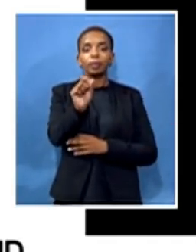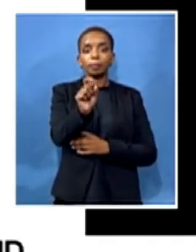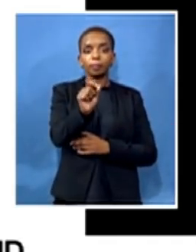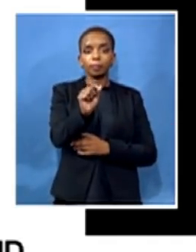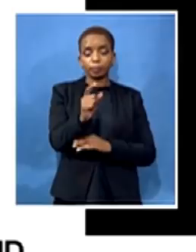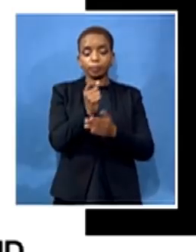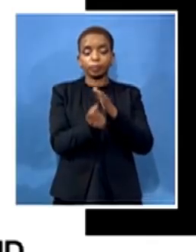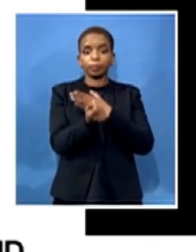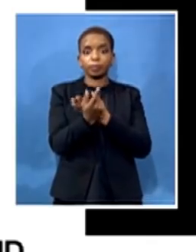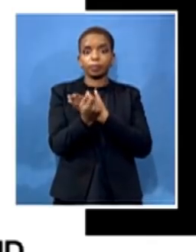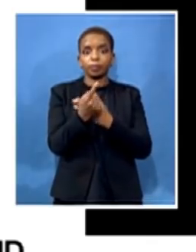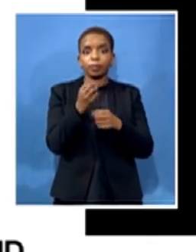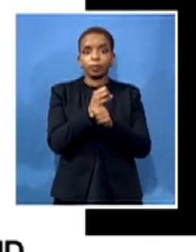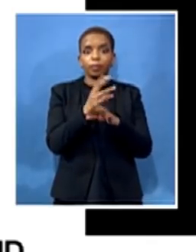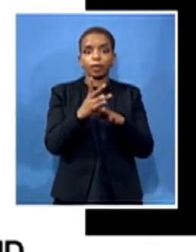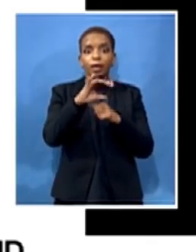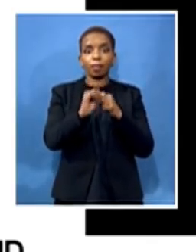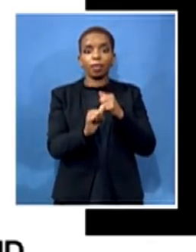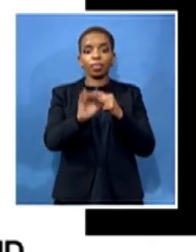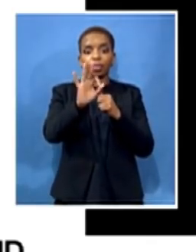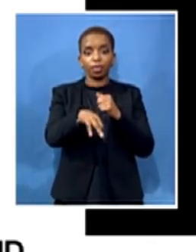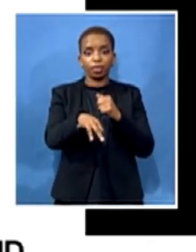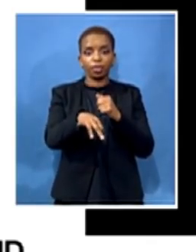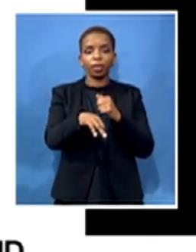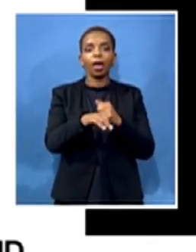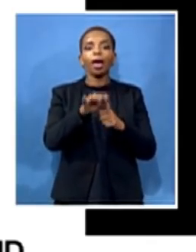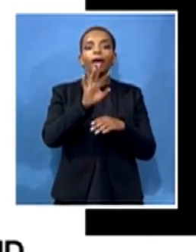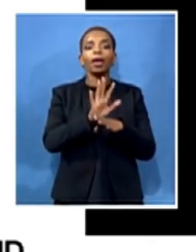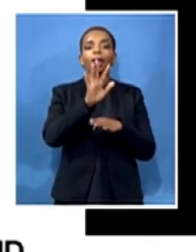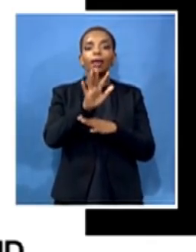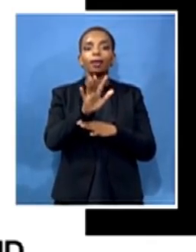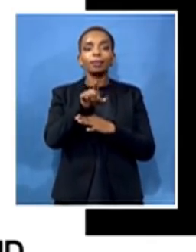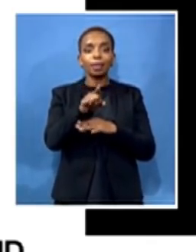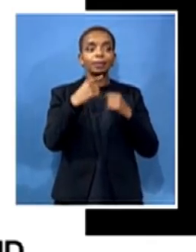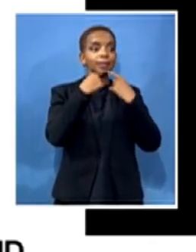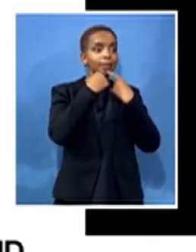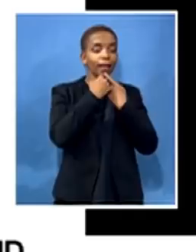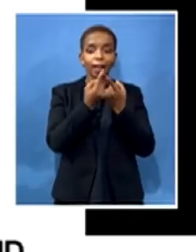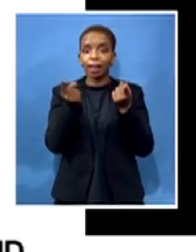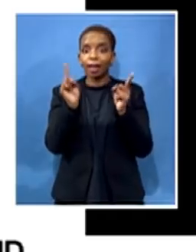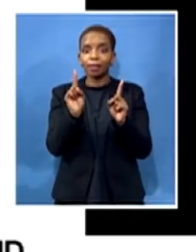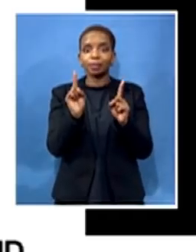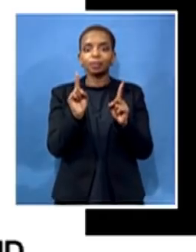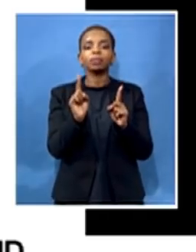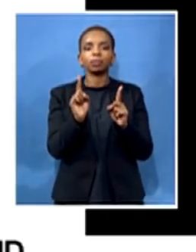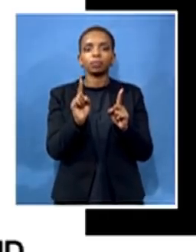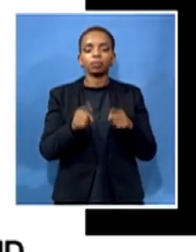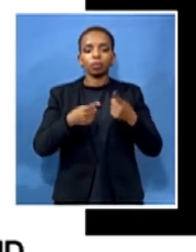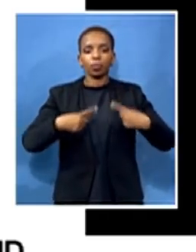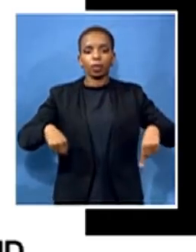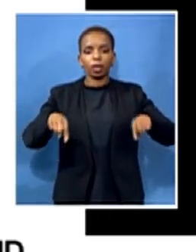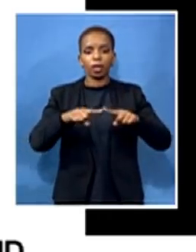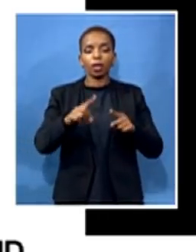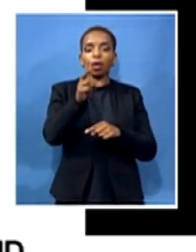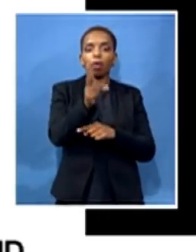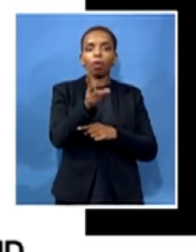when this was declared. We have also been giving directives to the local government